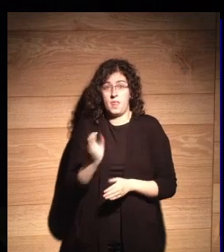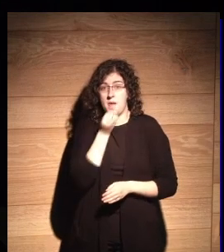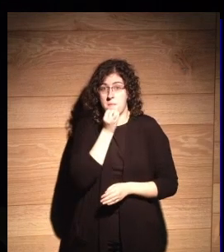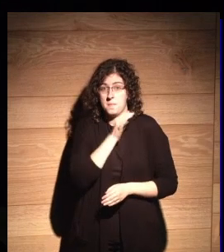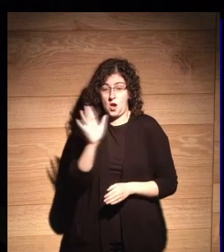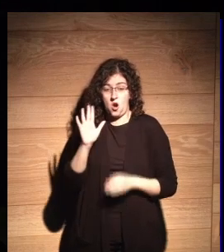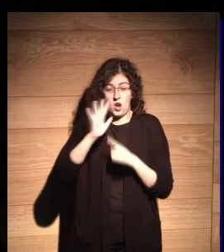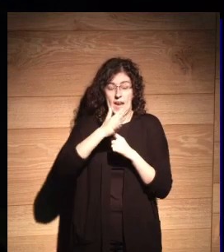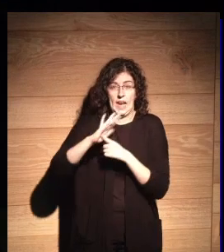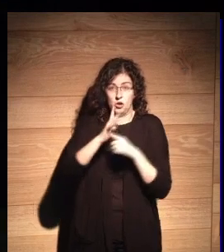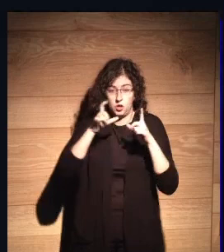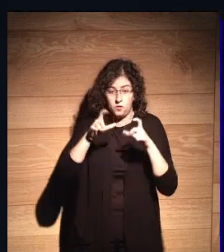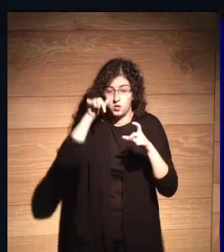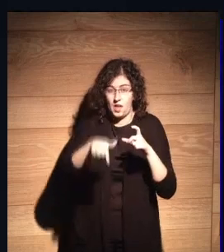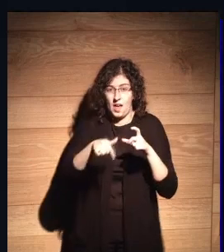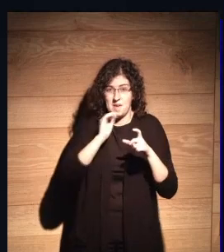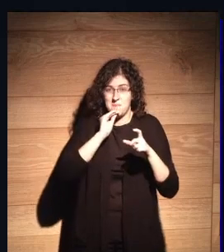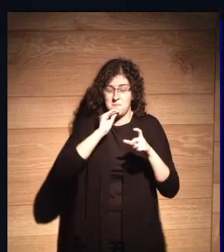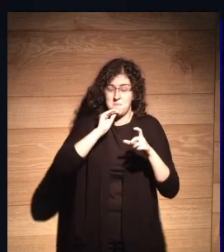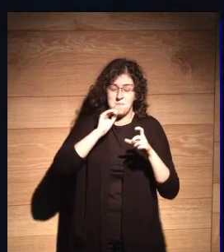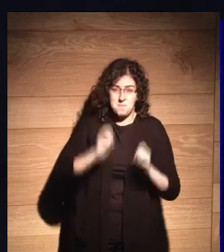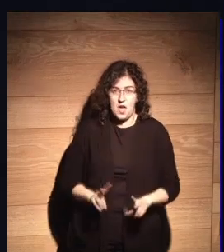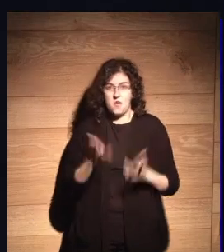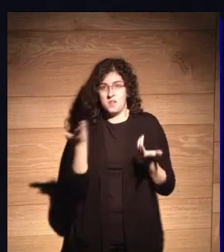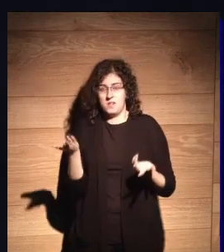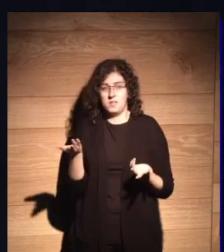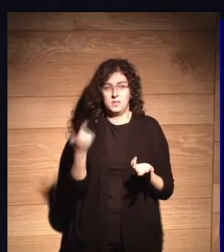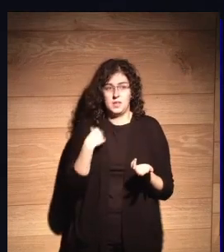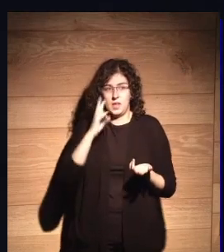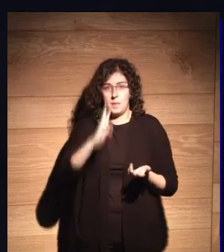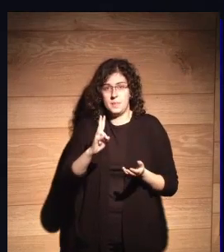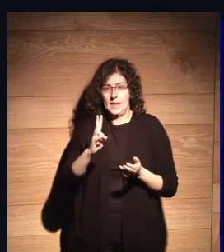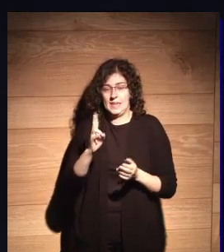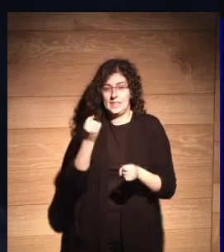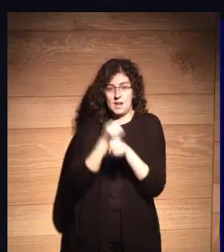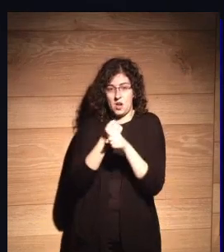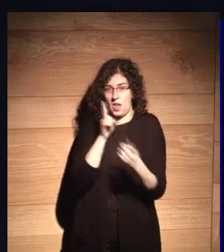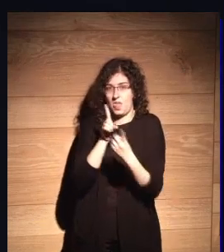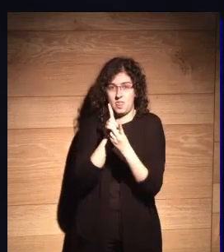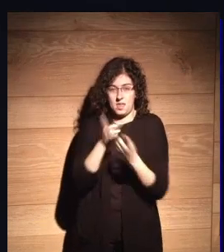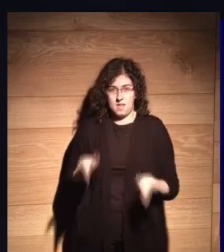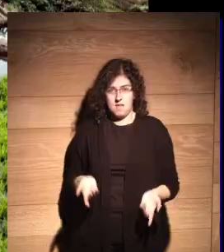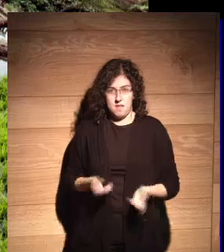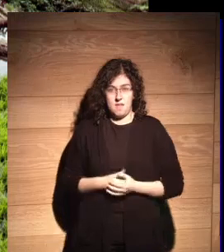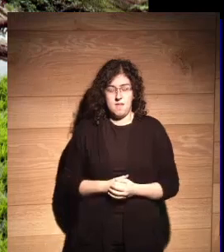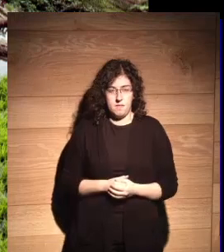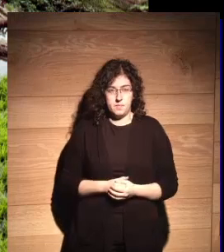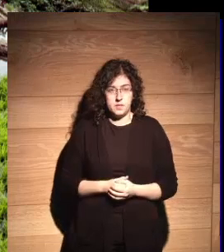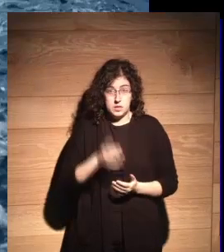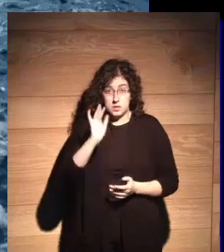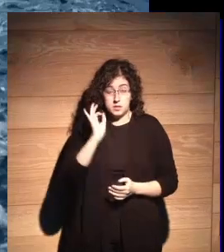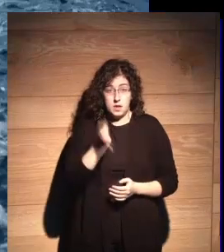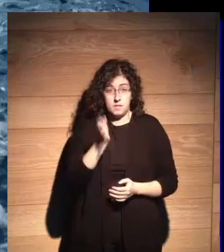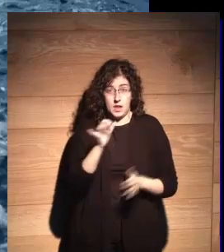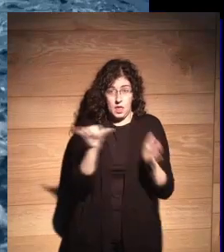we're really close to the workers, closer, and it turned out to be. These are rice fields. Or what is it? Yeah, the rice